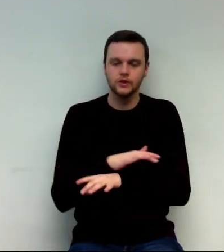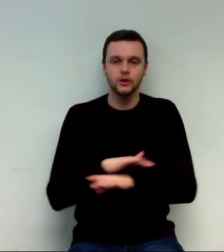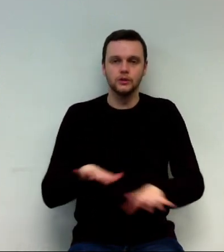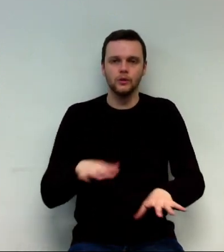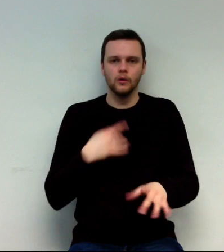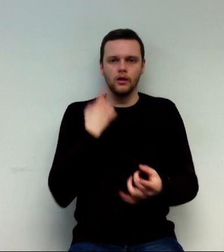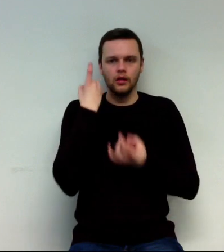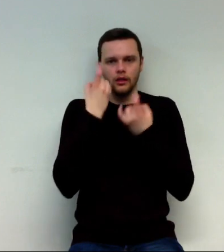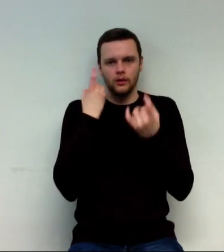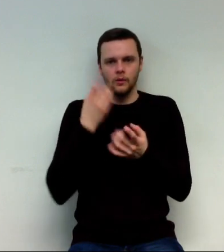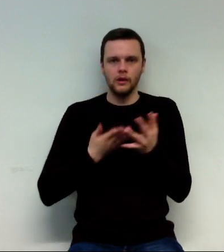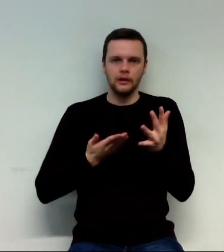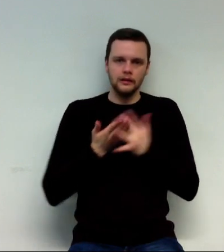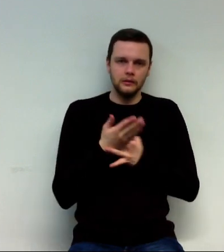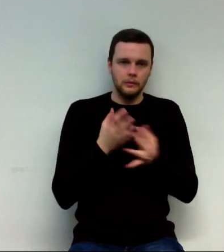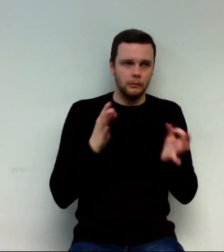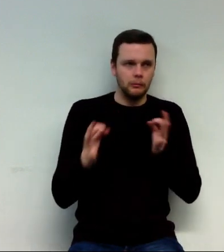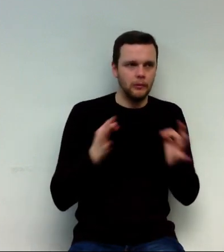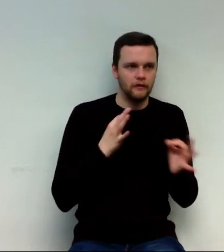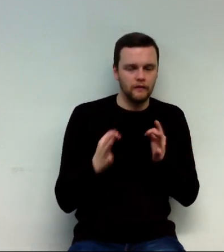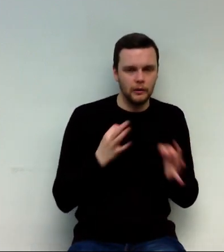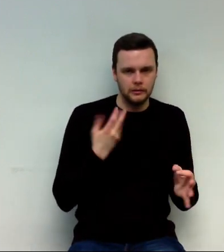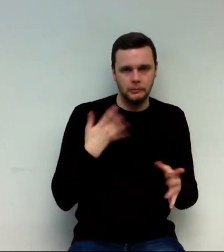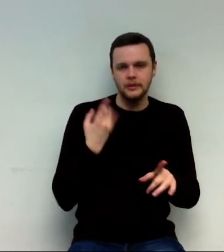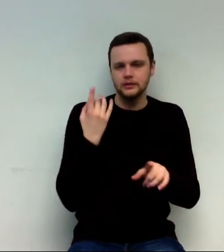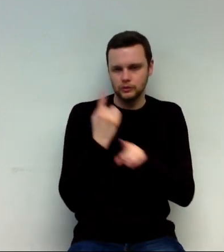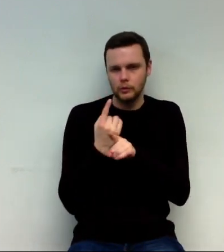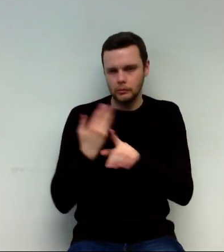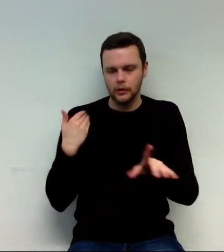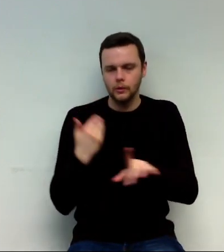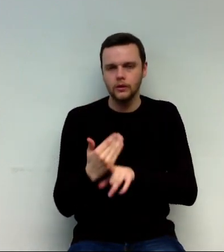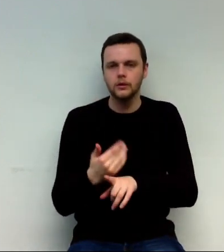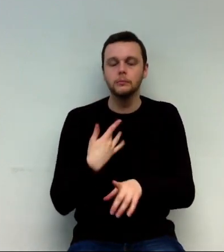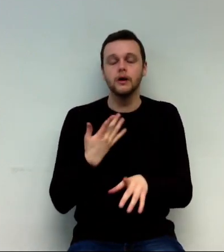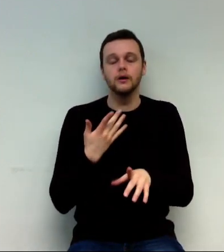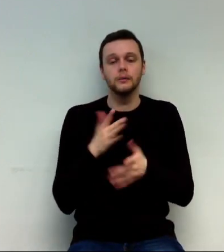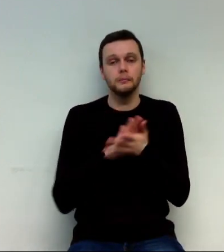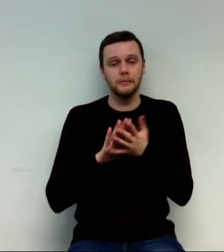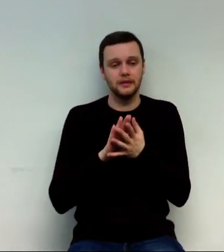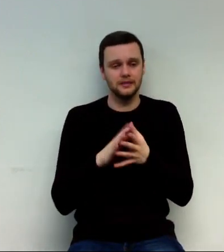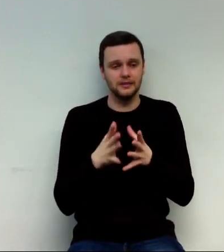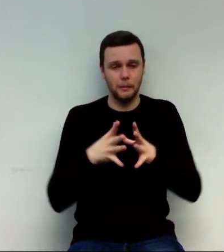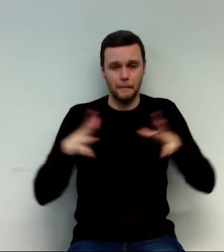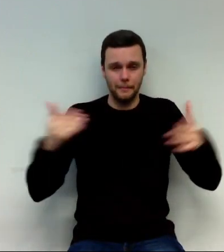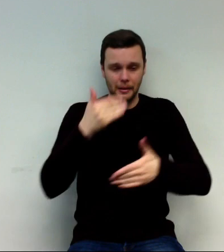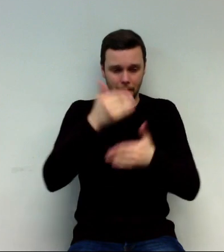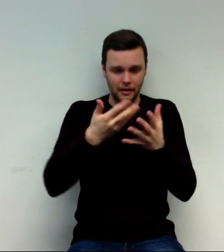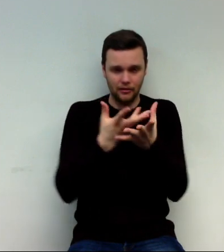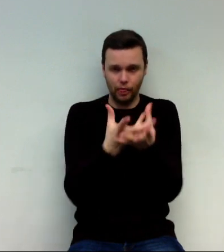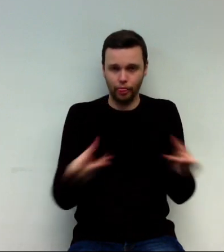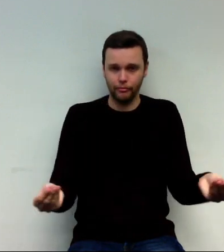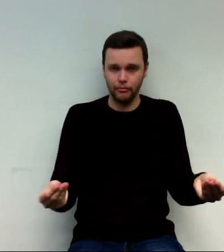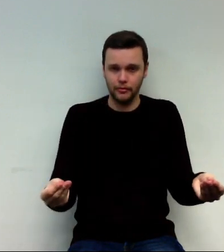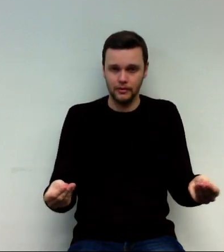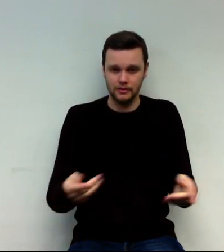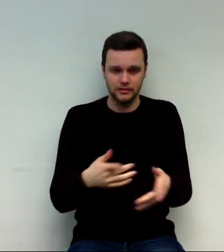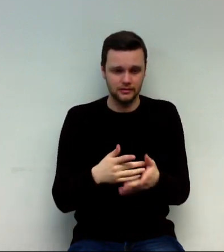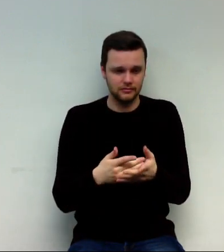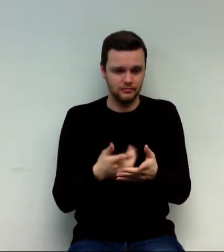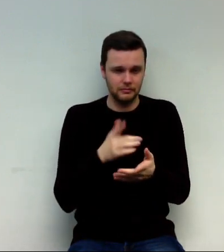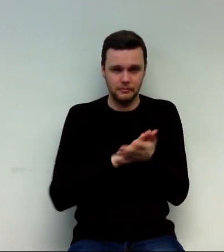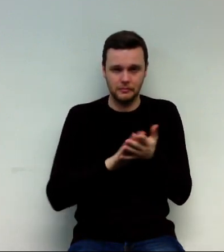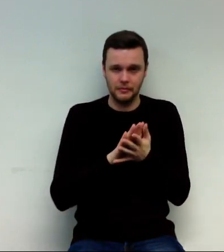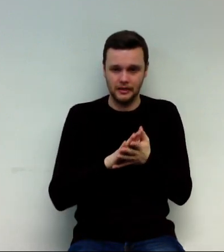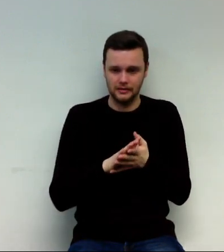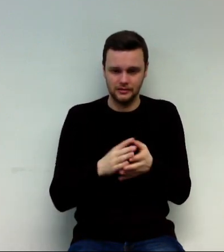route of the accessible performances that we spent some time talking about, but you are removing a major barrier for a lot of people at the Fringe, which is just by getting